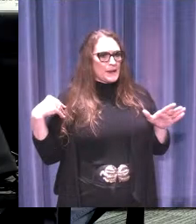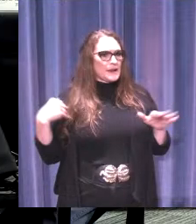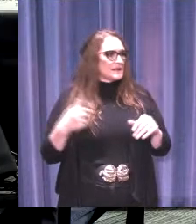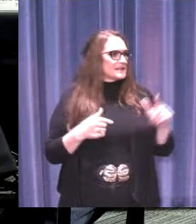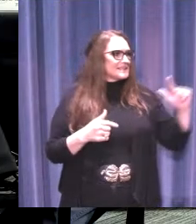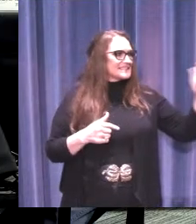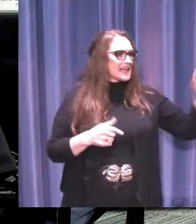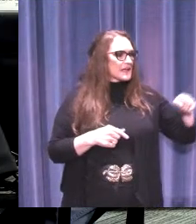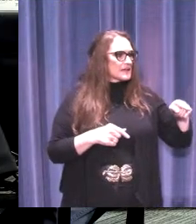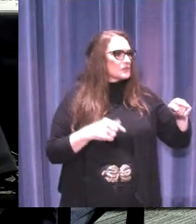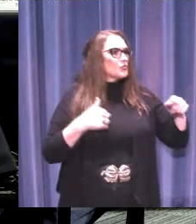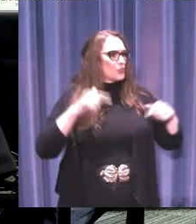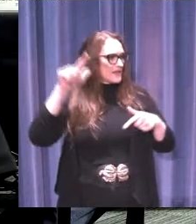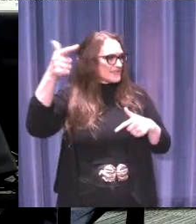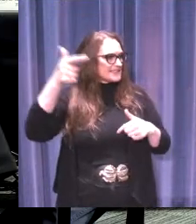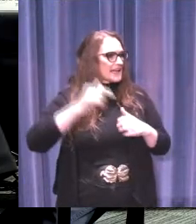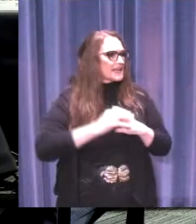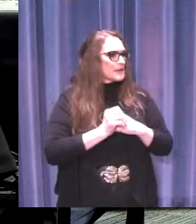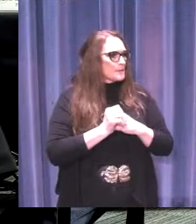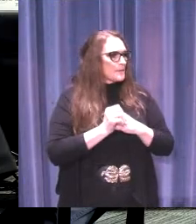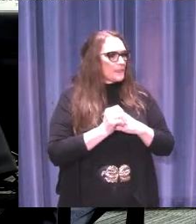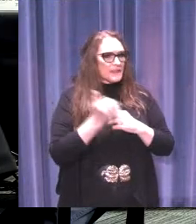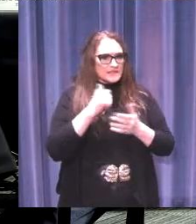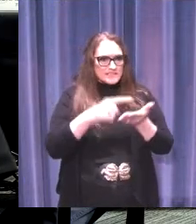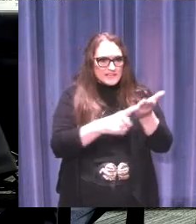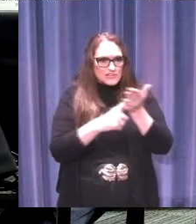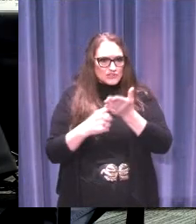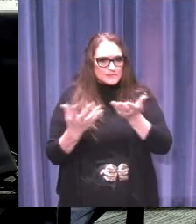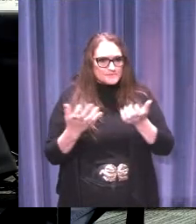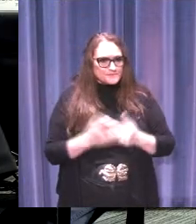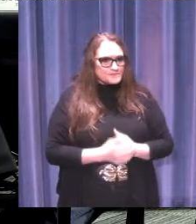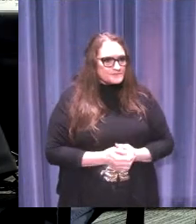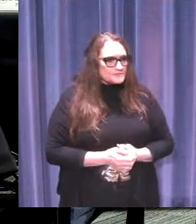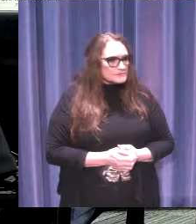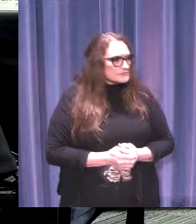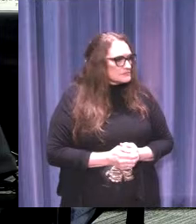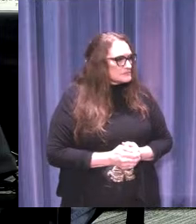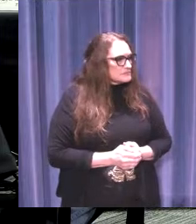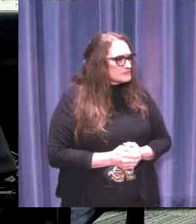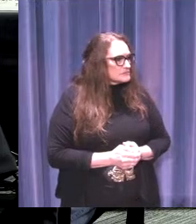Second. We have a second. Any discussion?